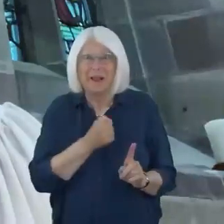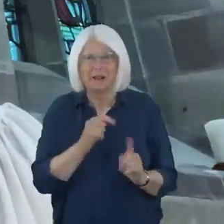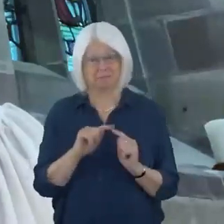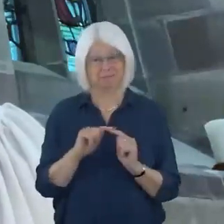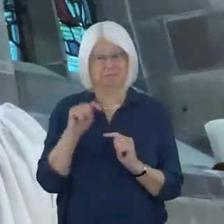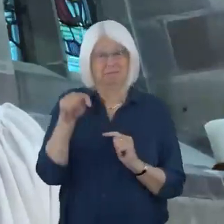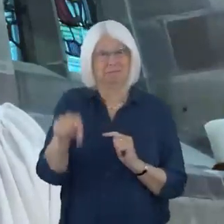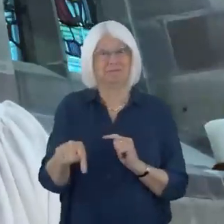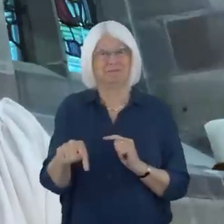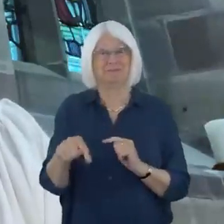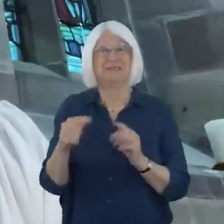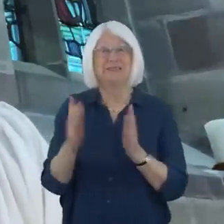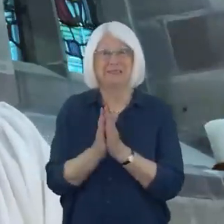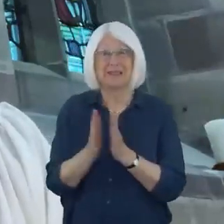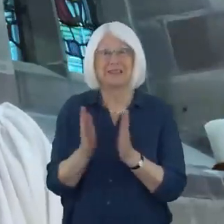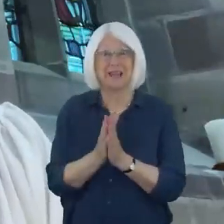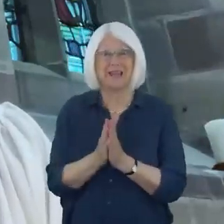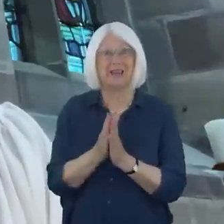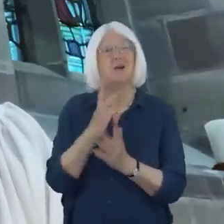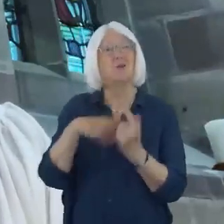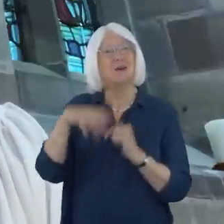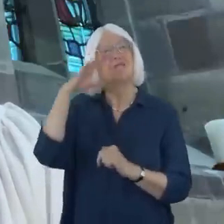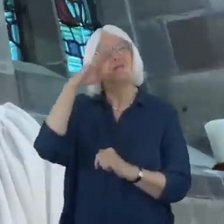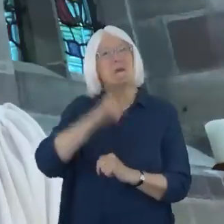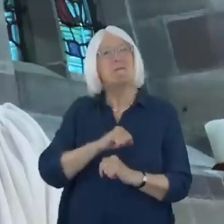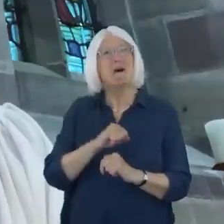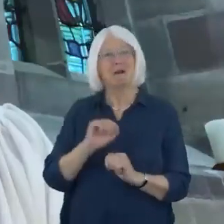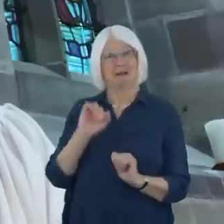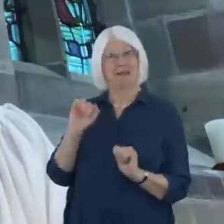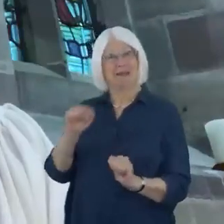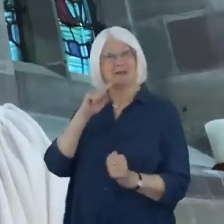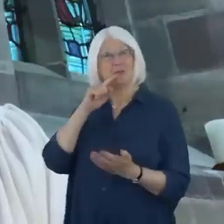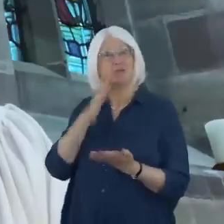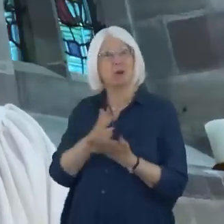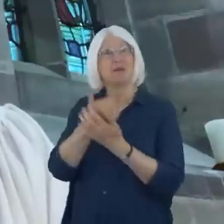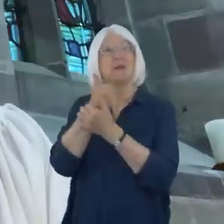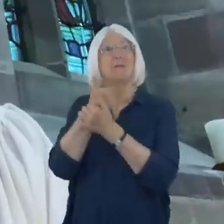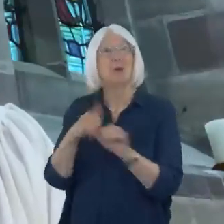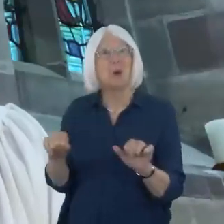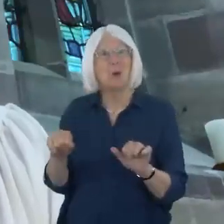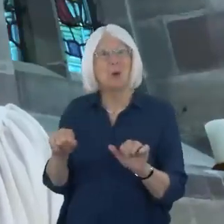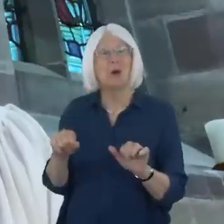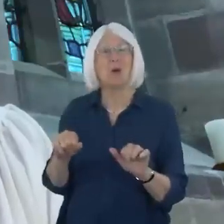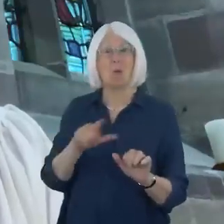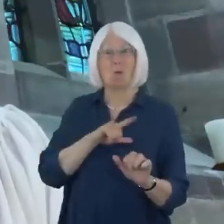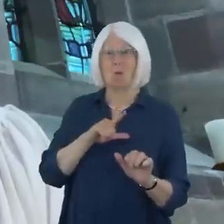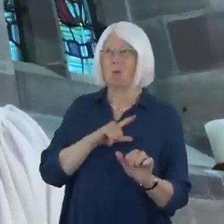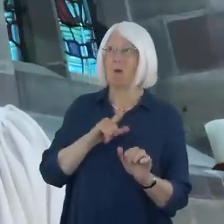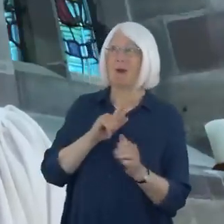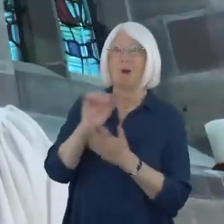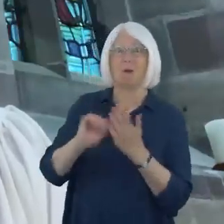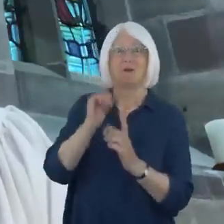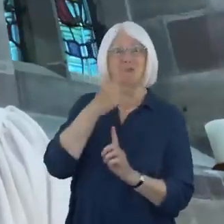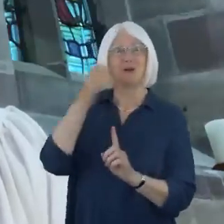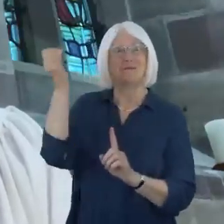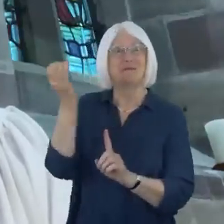Next Sunday, we celebrate the fulfillment of that promise as we celebrate the coming of that same